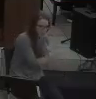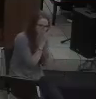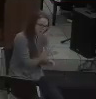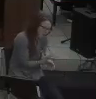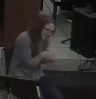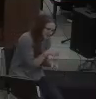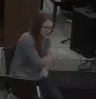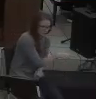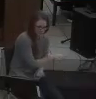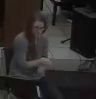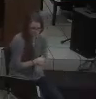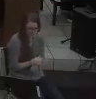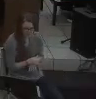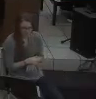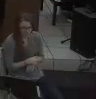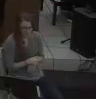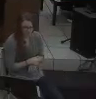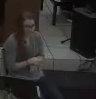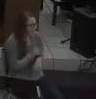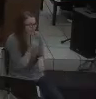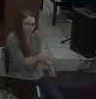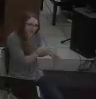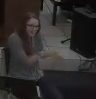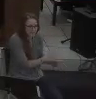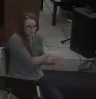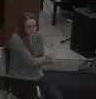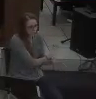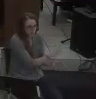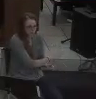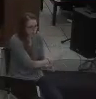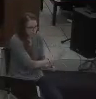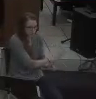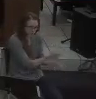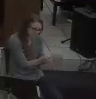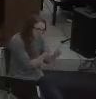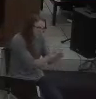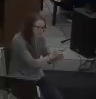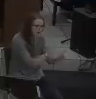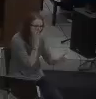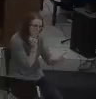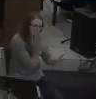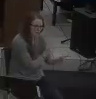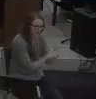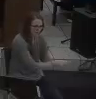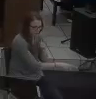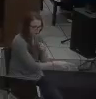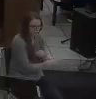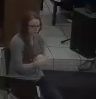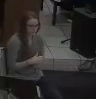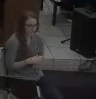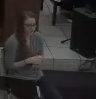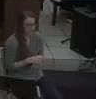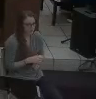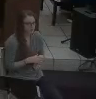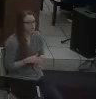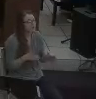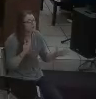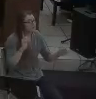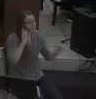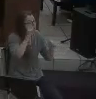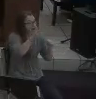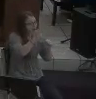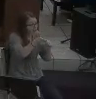you. I will not leave you orphaned. I will come back to you. A little while now, and